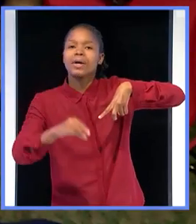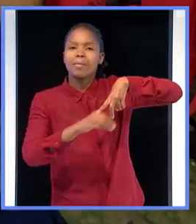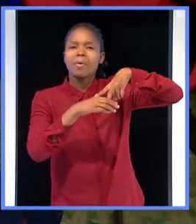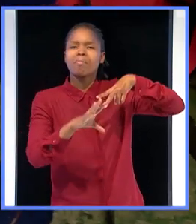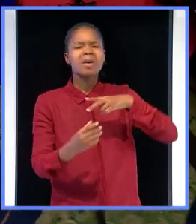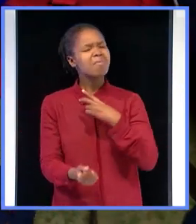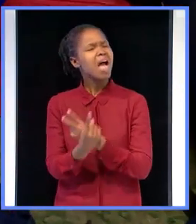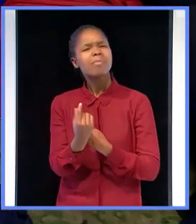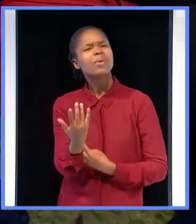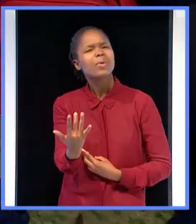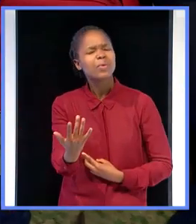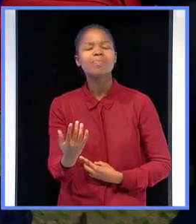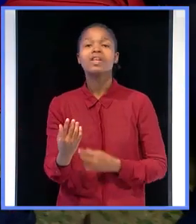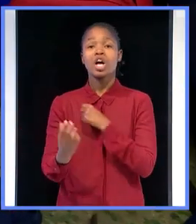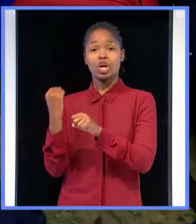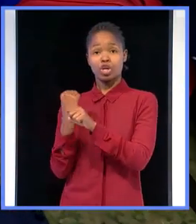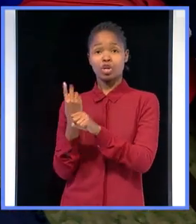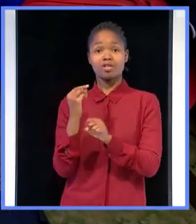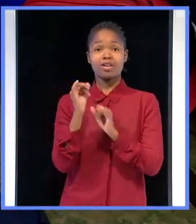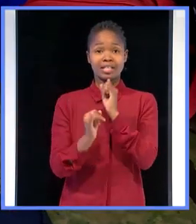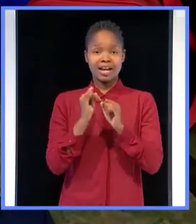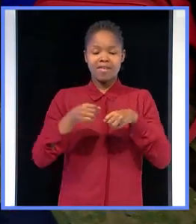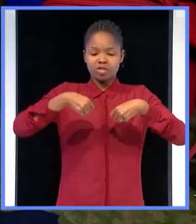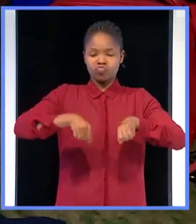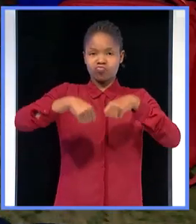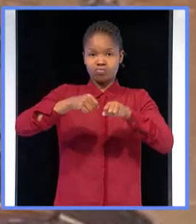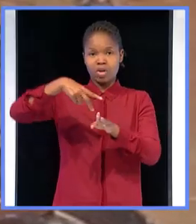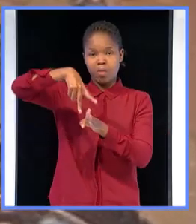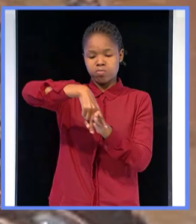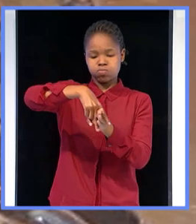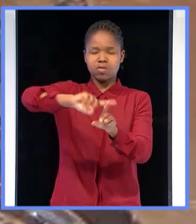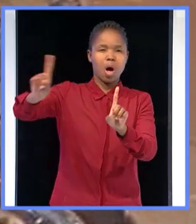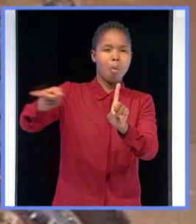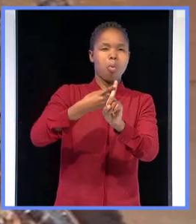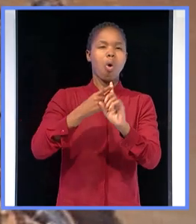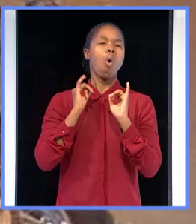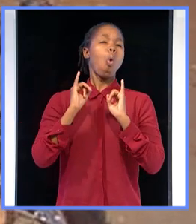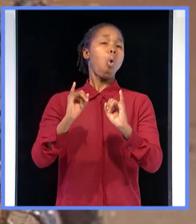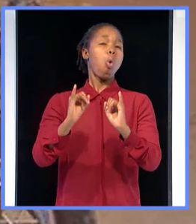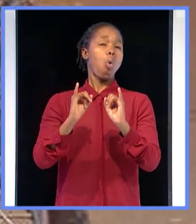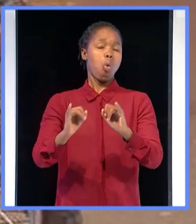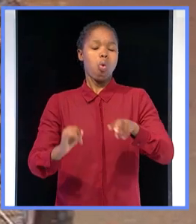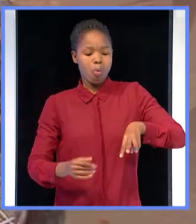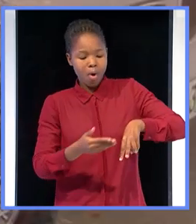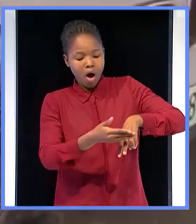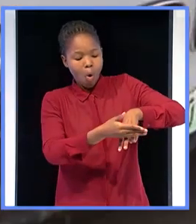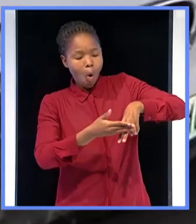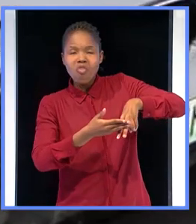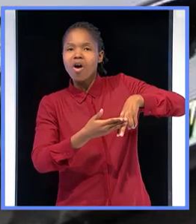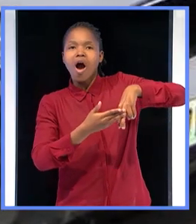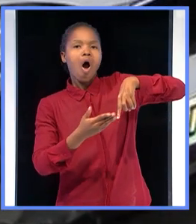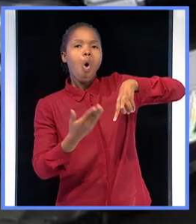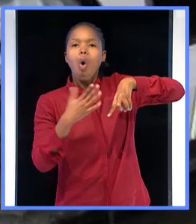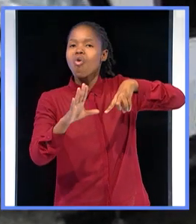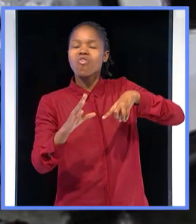What happened? I was in 2011 on a motorcycle accident. So, but on that stage it was off. They couldn't even help